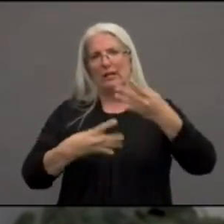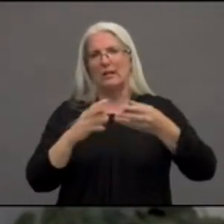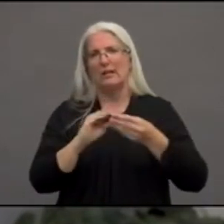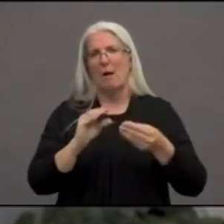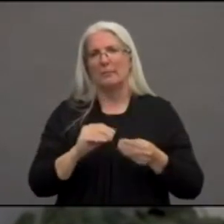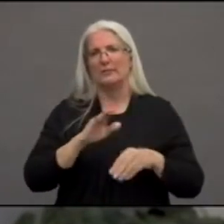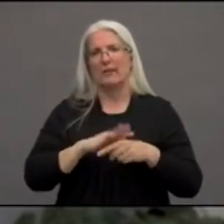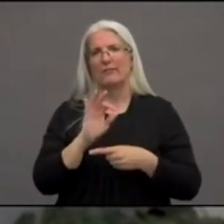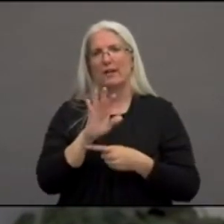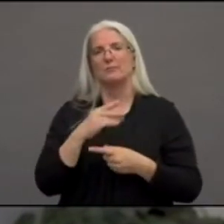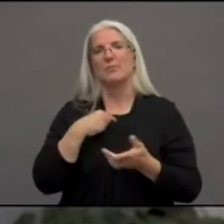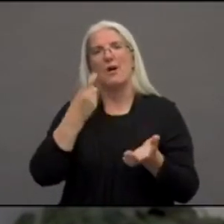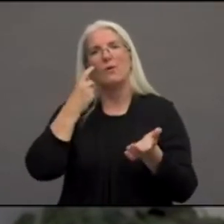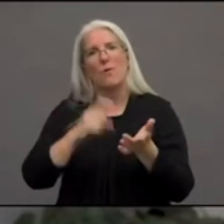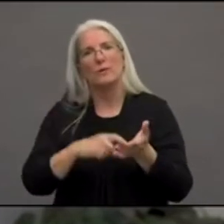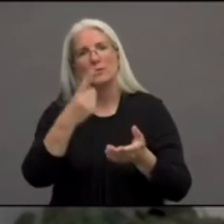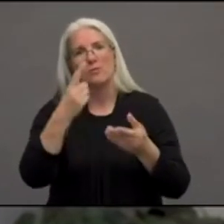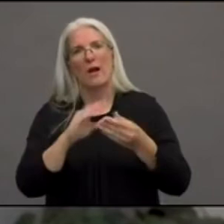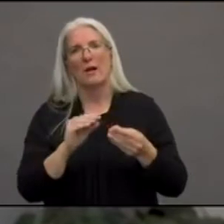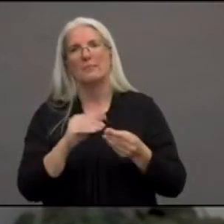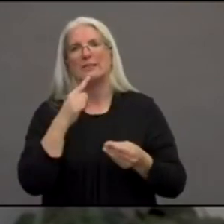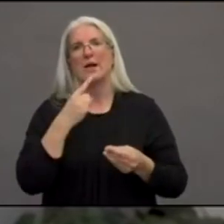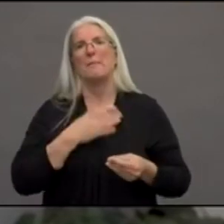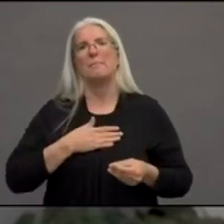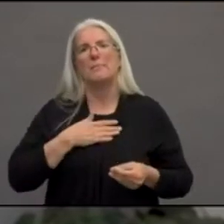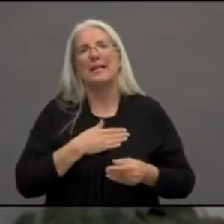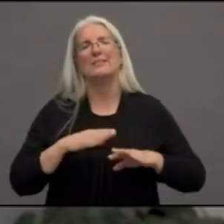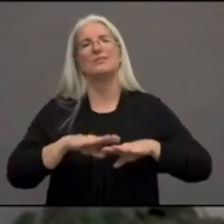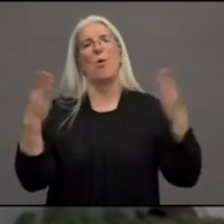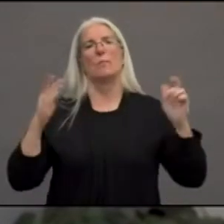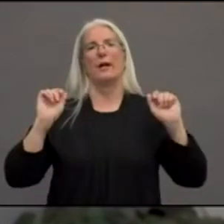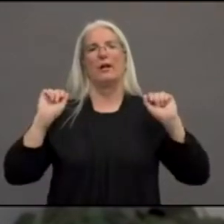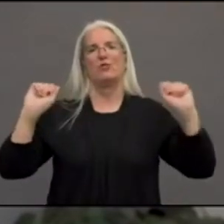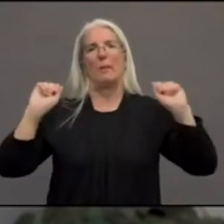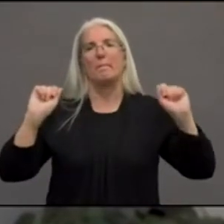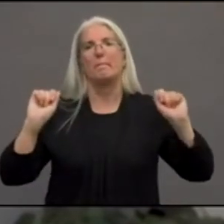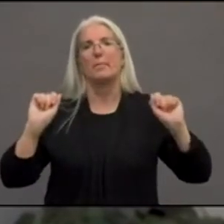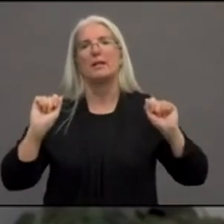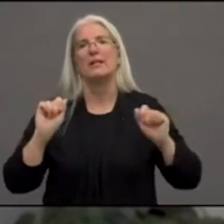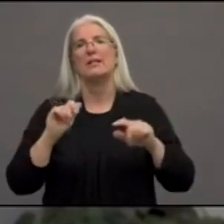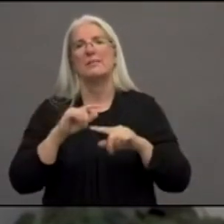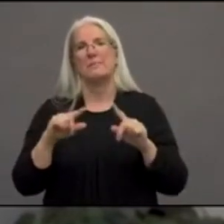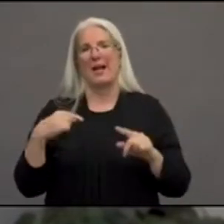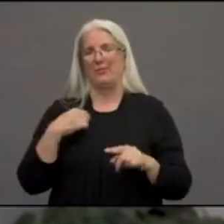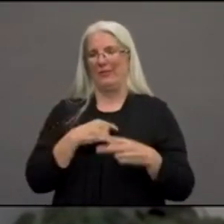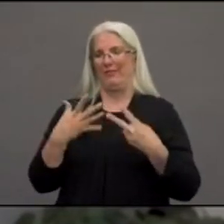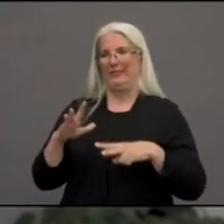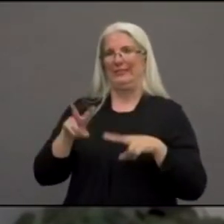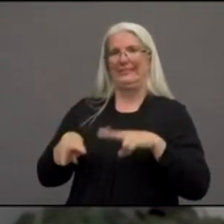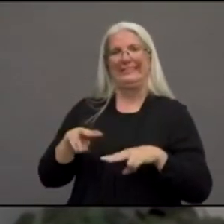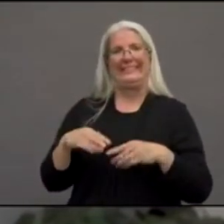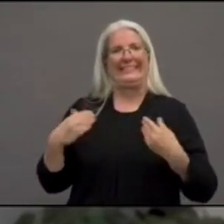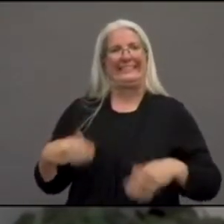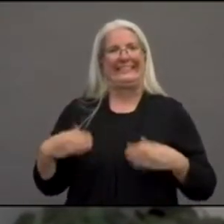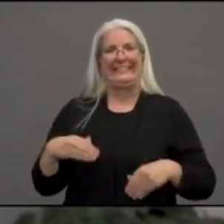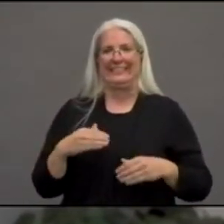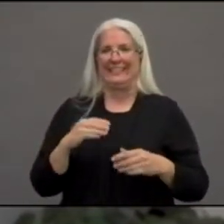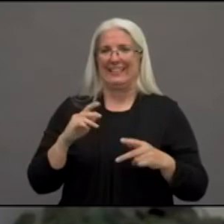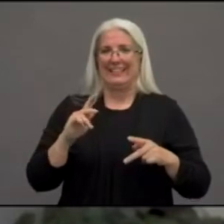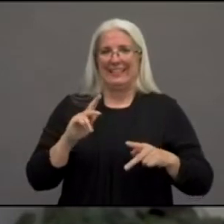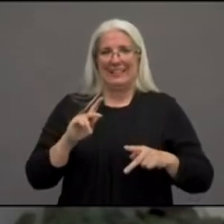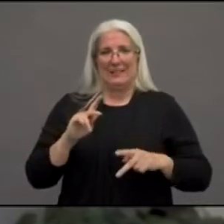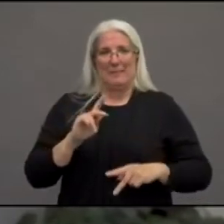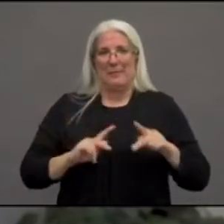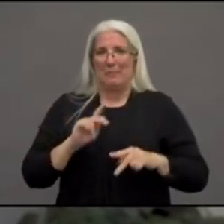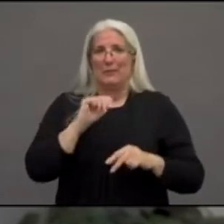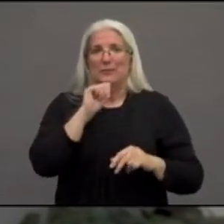please open the gyms. It's been proven that people over 30 don't die from the virus. Well,